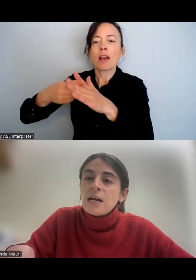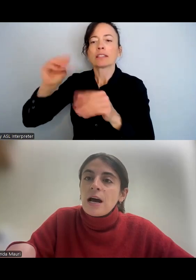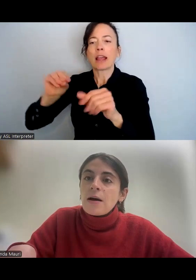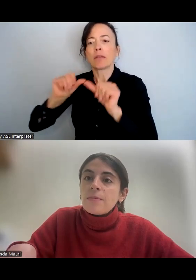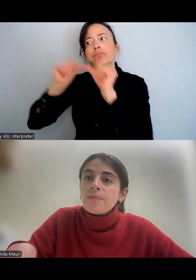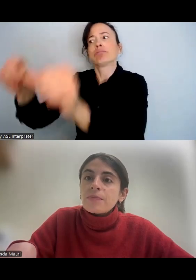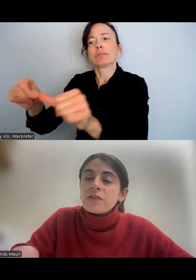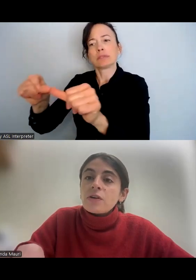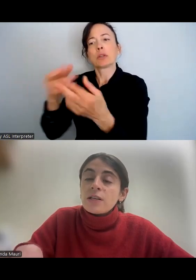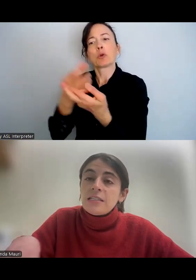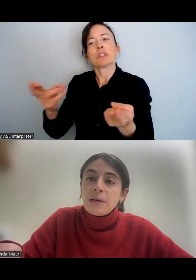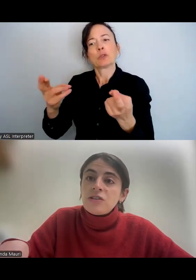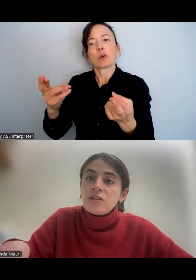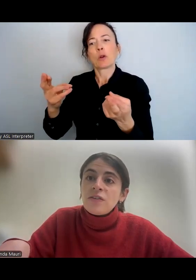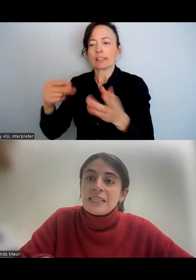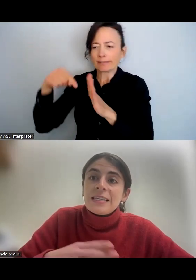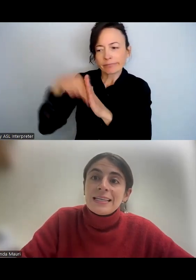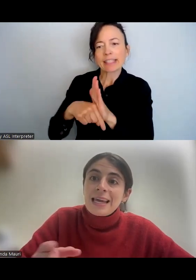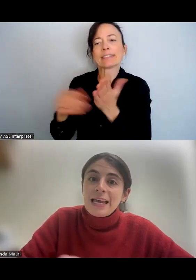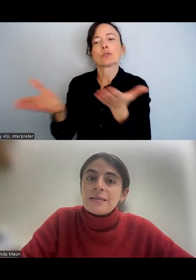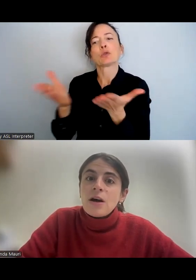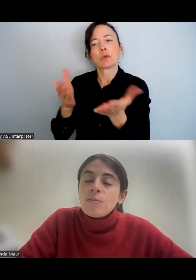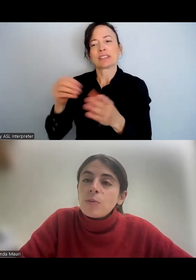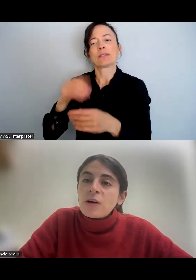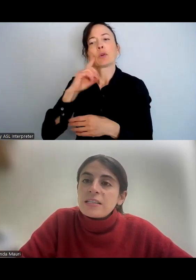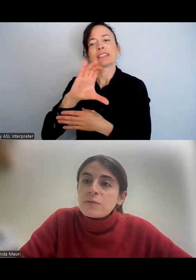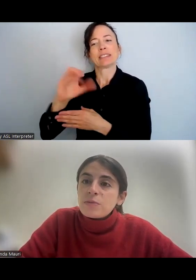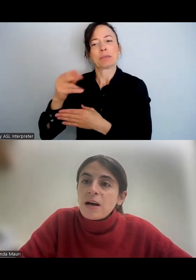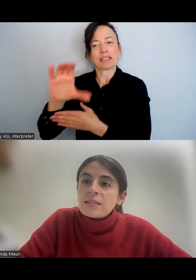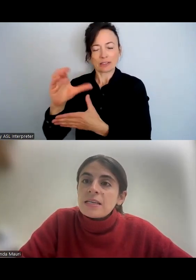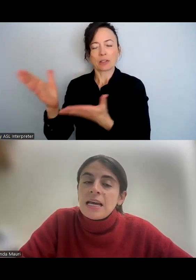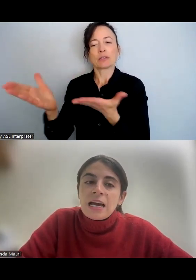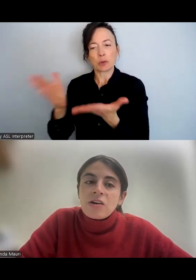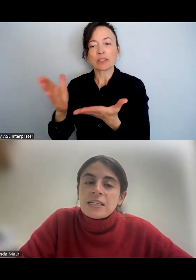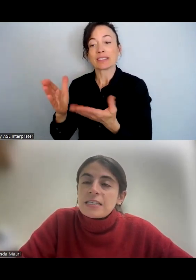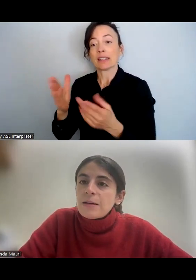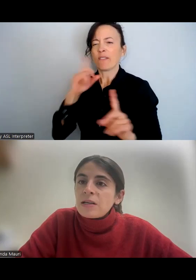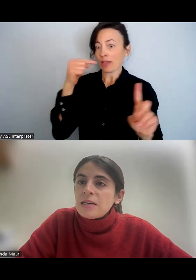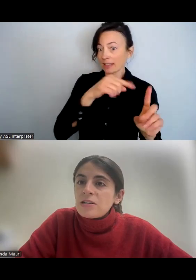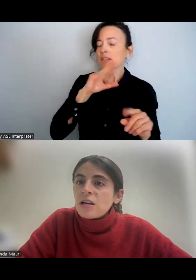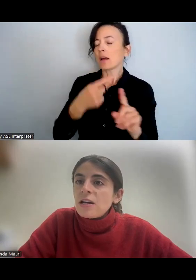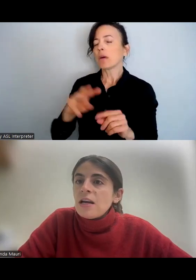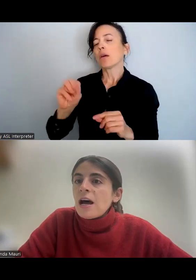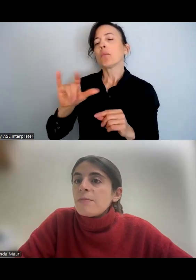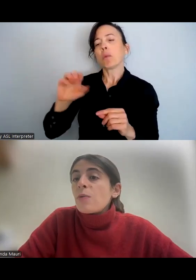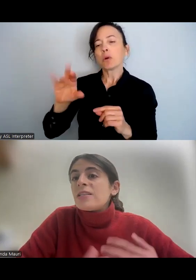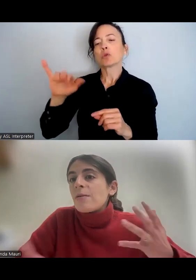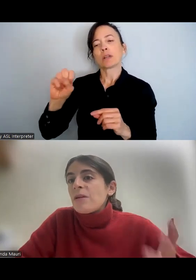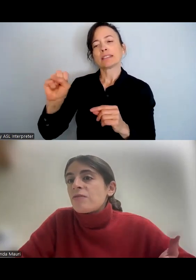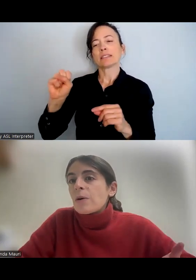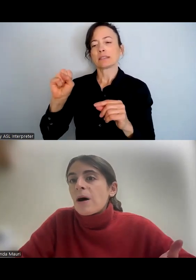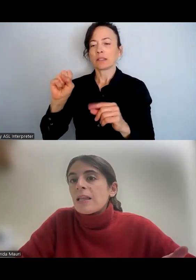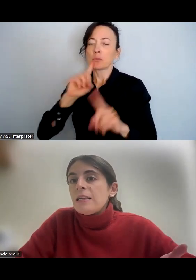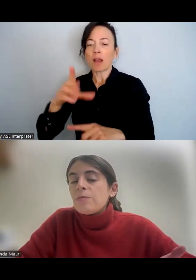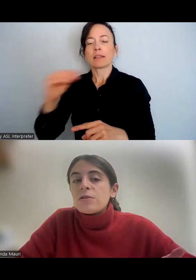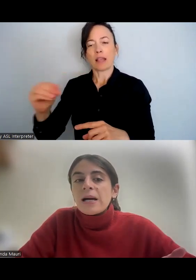resource-intensive CCBHC services, in this case, mobile crisis response and crisis stabilization. Now, what does that mean